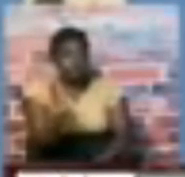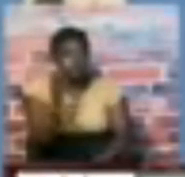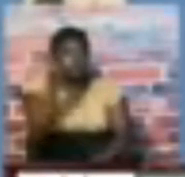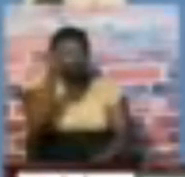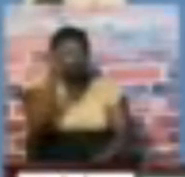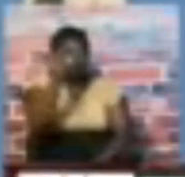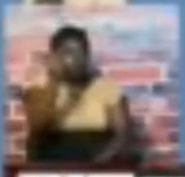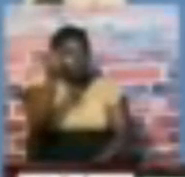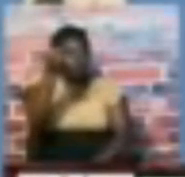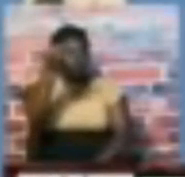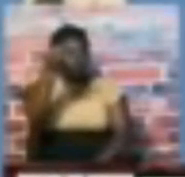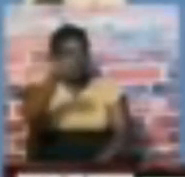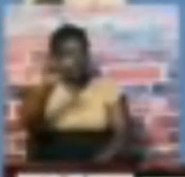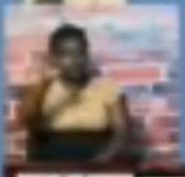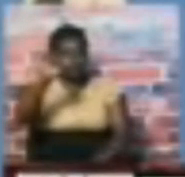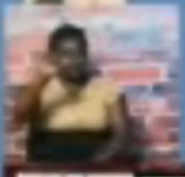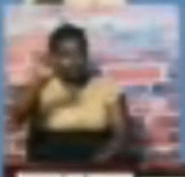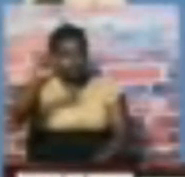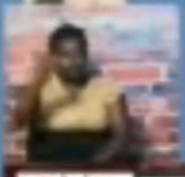Afrixim Bank,